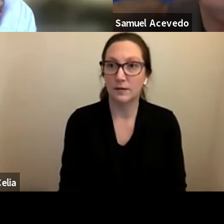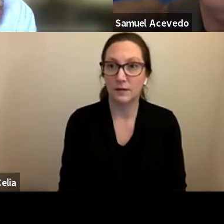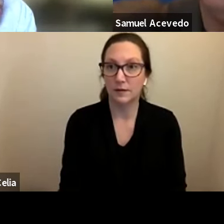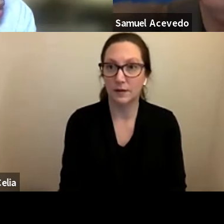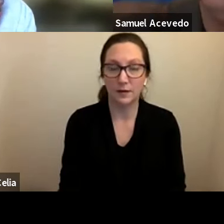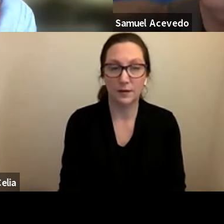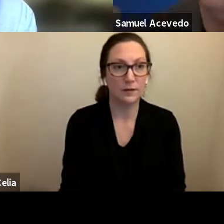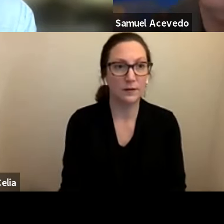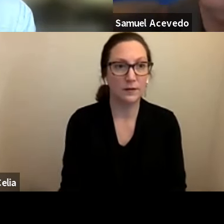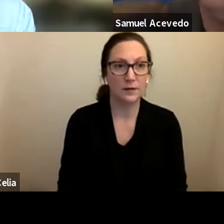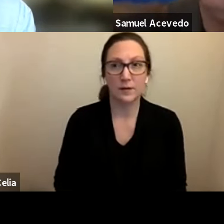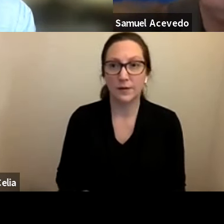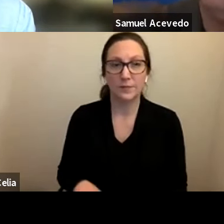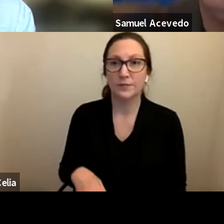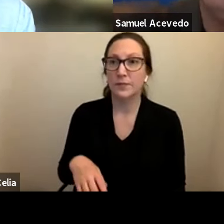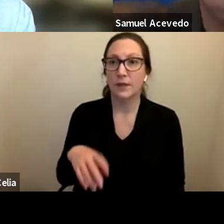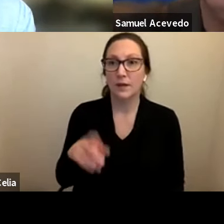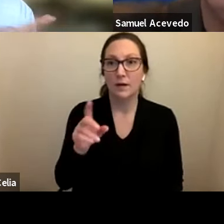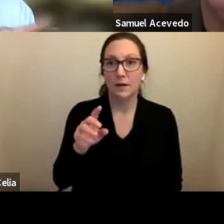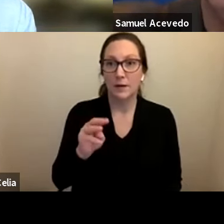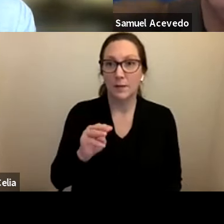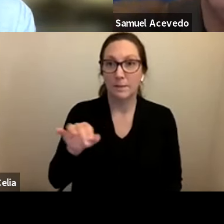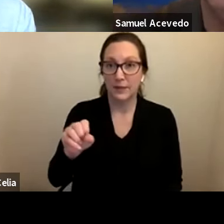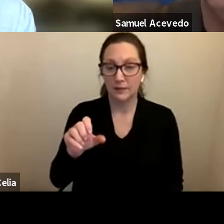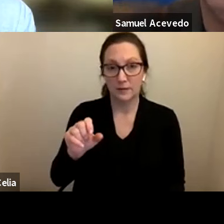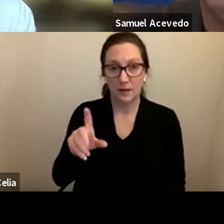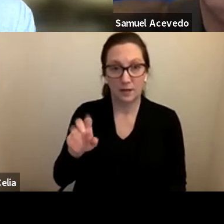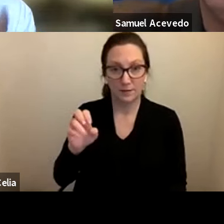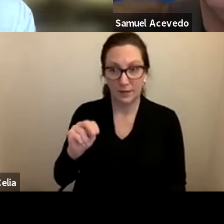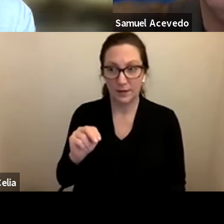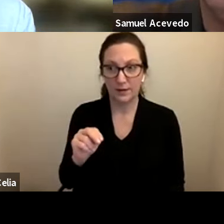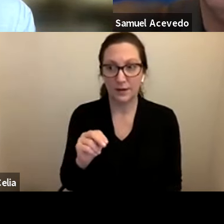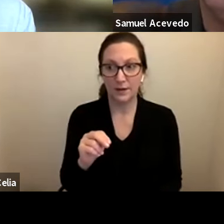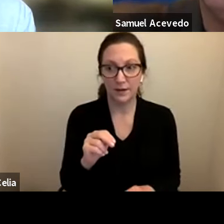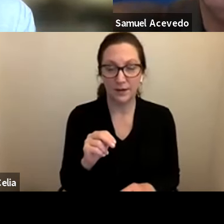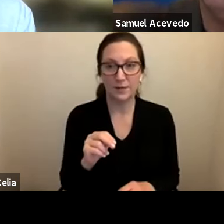Shepherd. Your last slide, last bullet point. Actually, I'll let Mr.